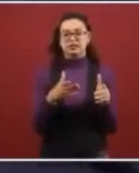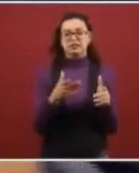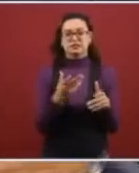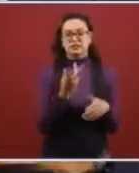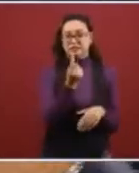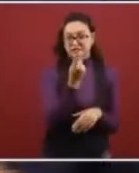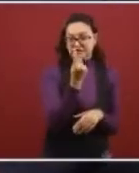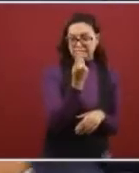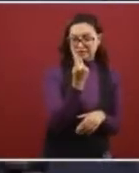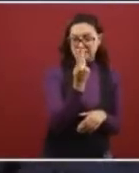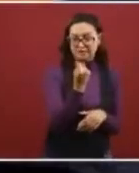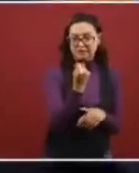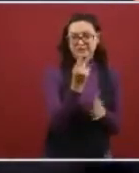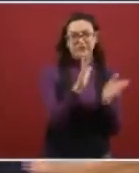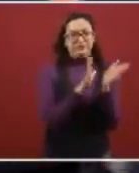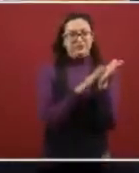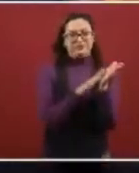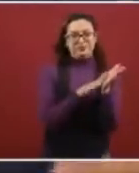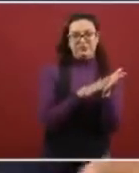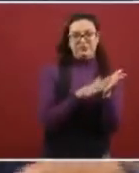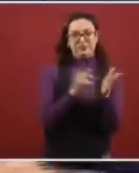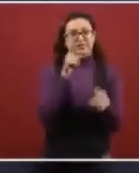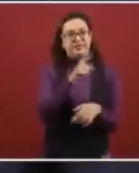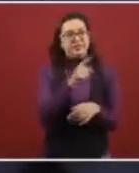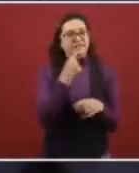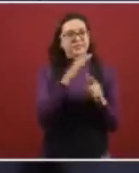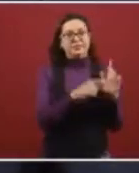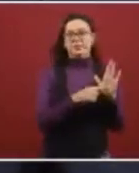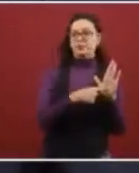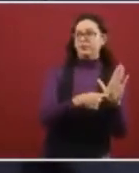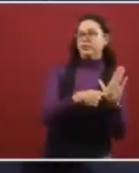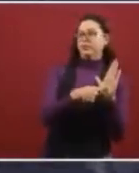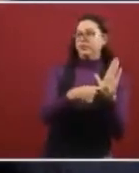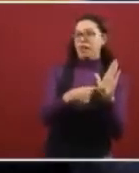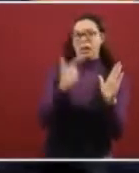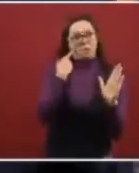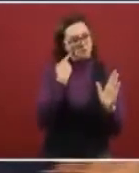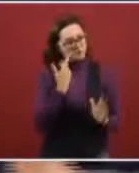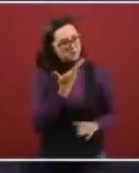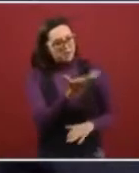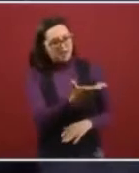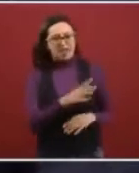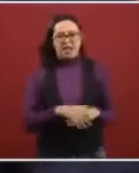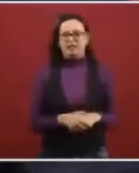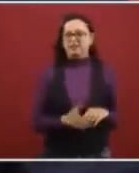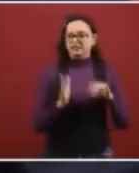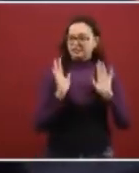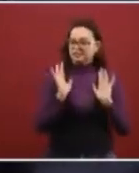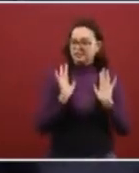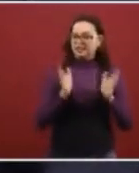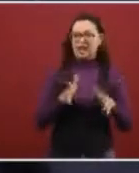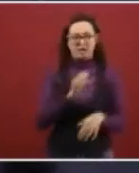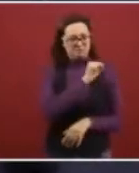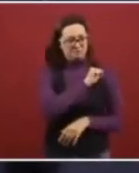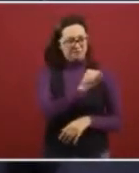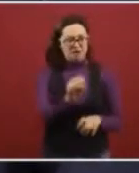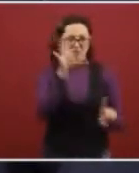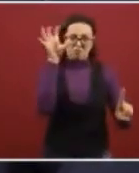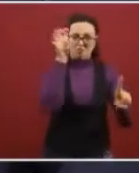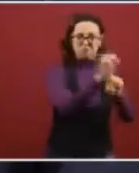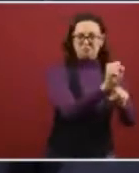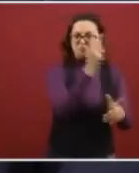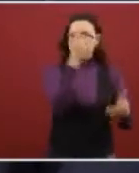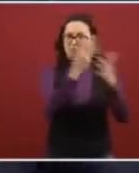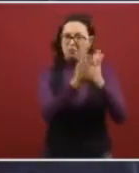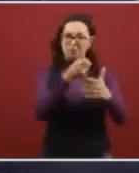televisión with the TV fingían they used to fake que detenían that they were detaining